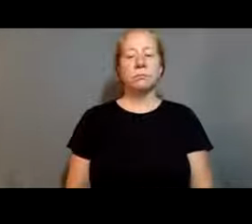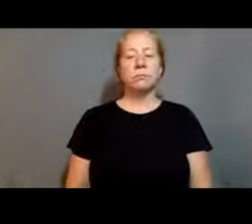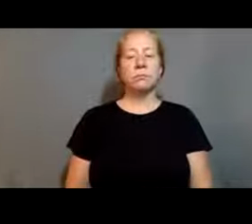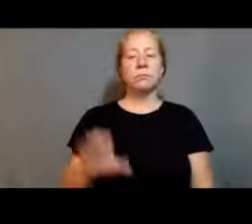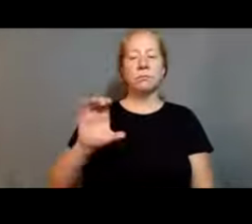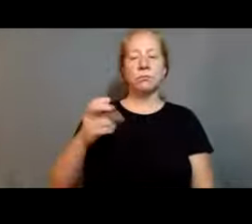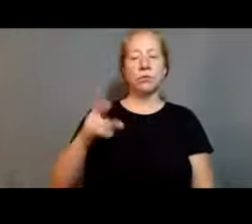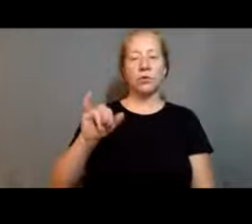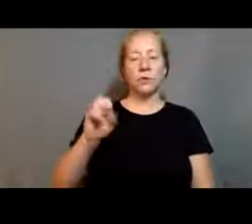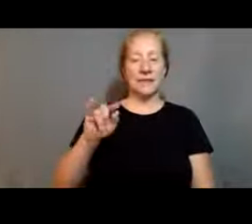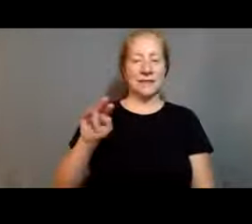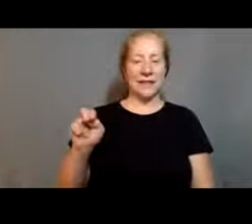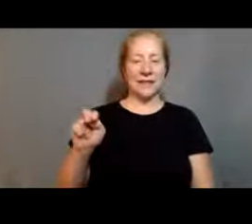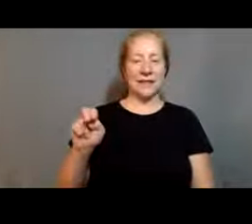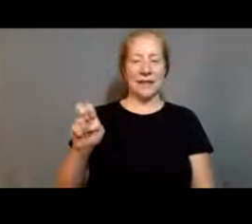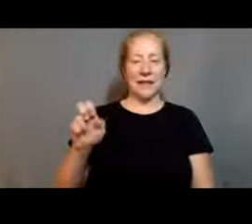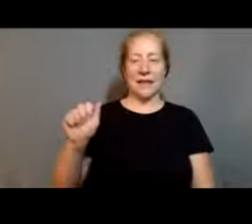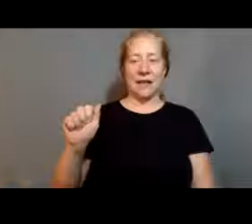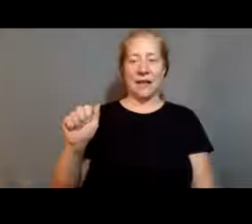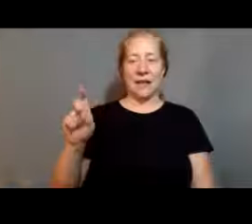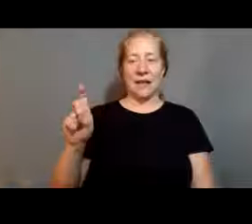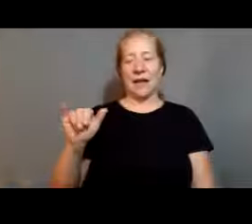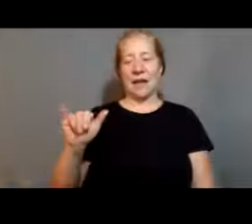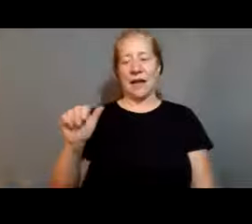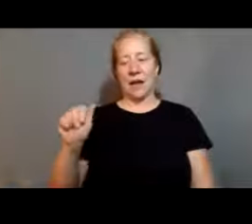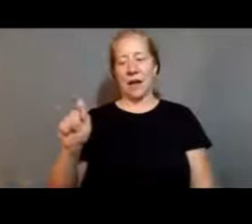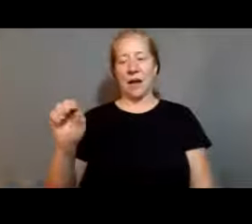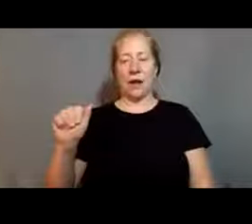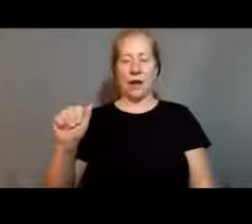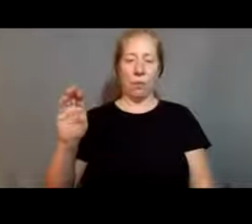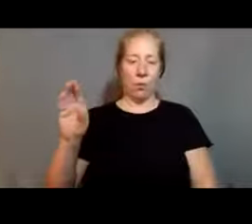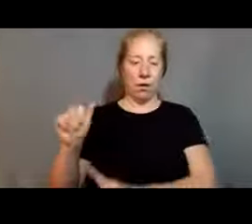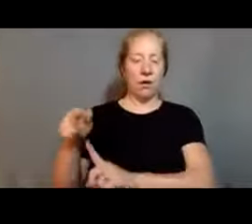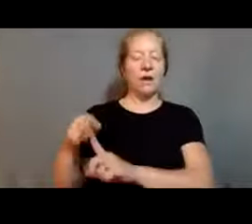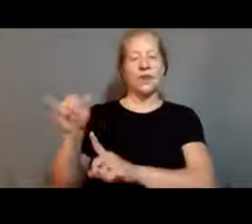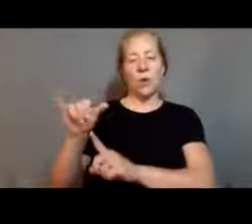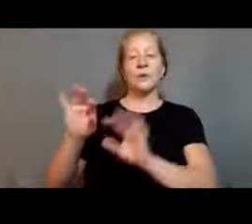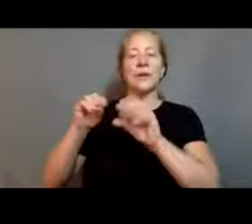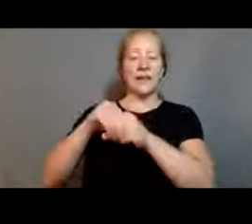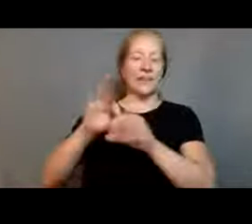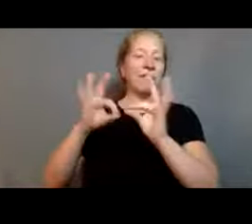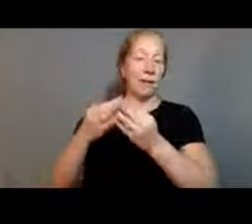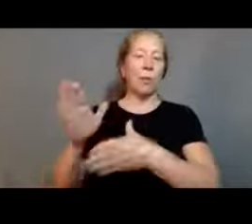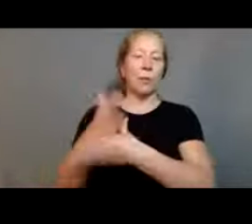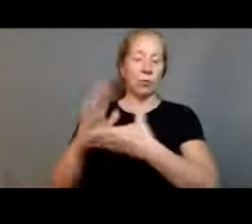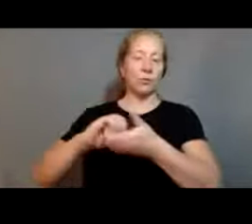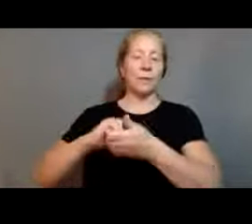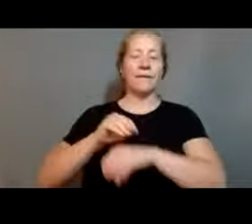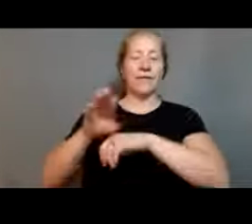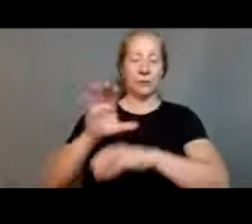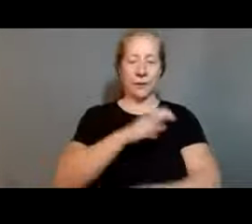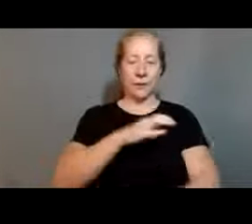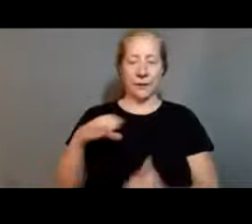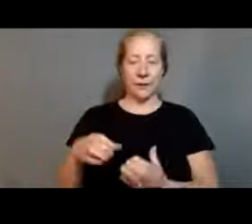Christine Andaya Biyoga, who is a parent and member also of the Family Partnership Advisory Committee;